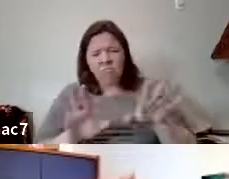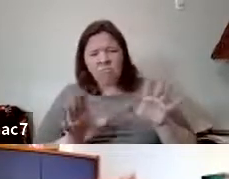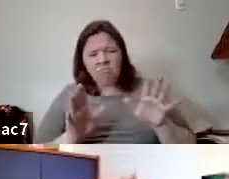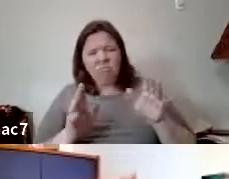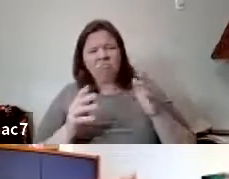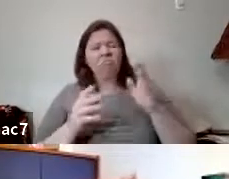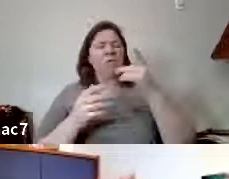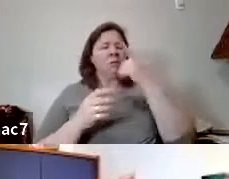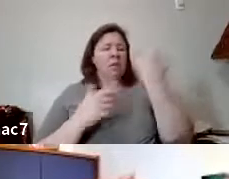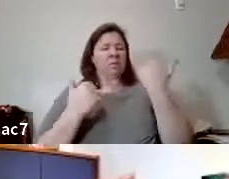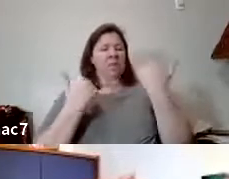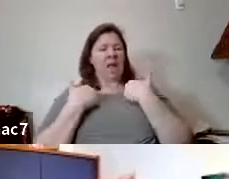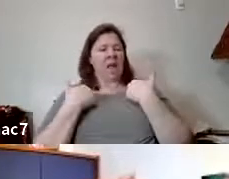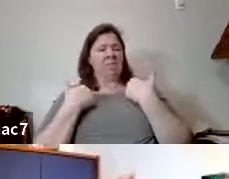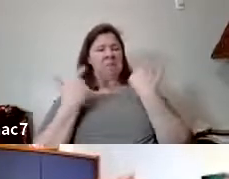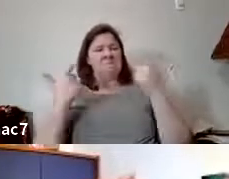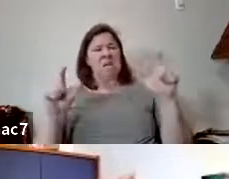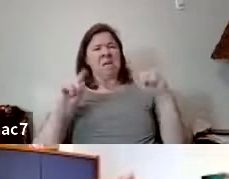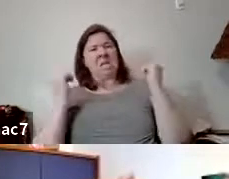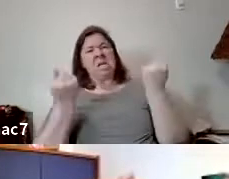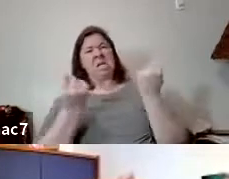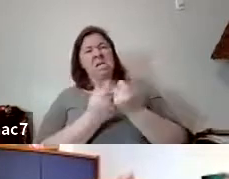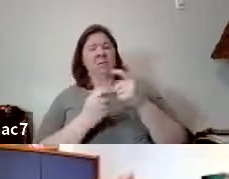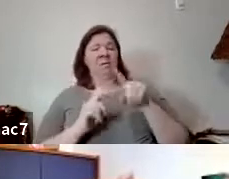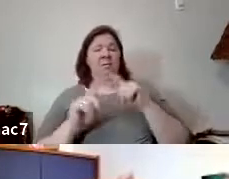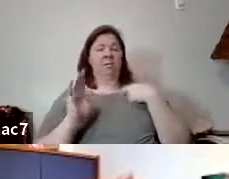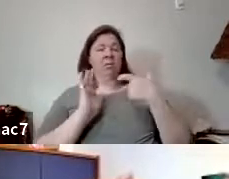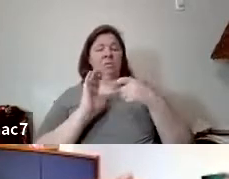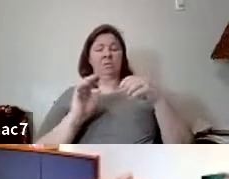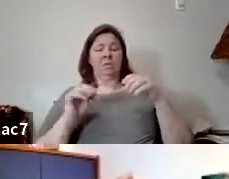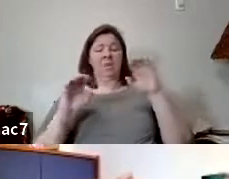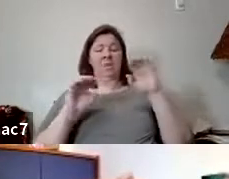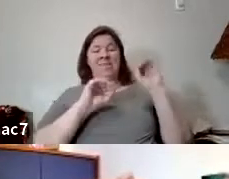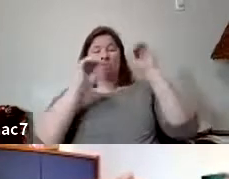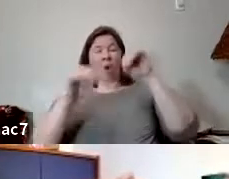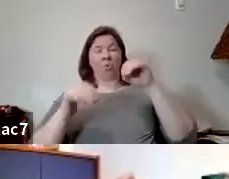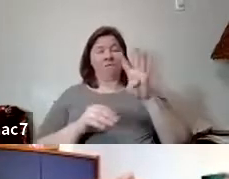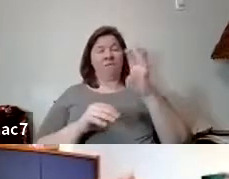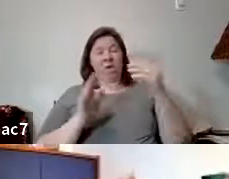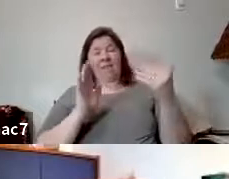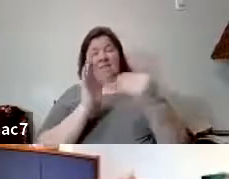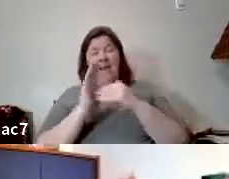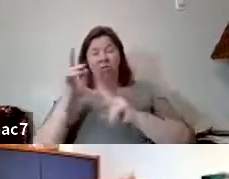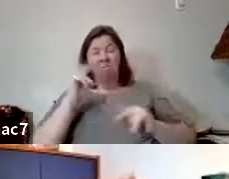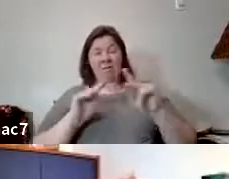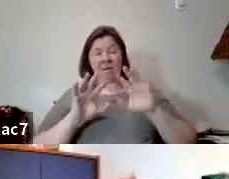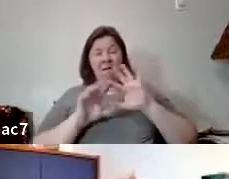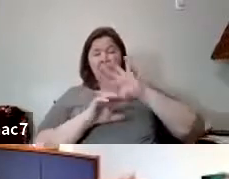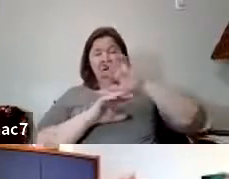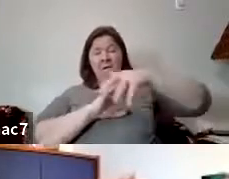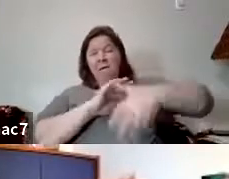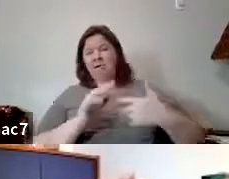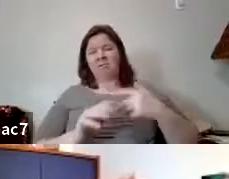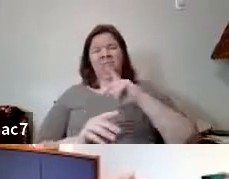vast team, because it's like we are in a drop of an ocean now, the 400,000. So the answers were already